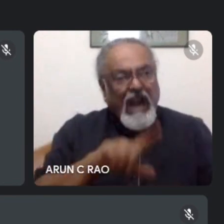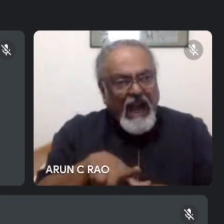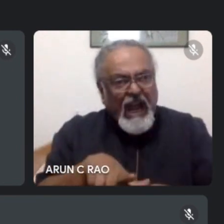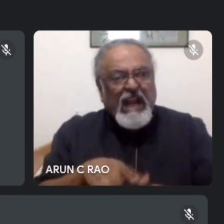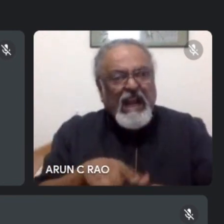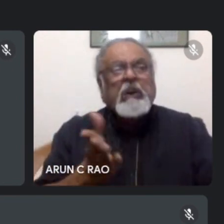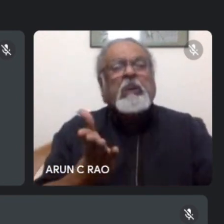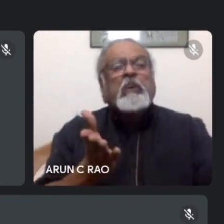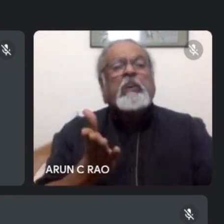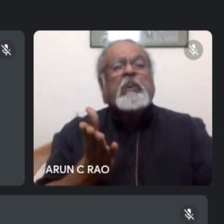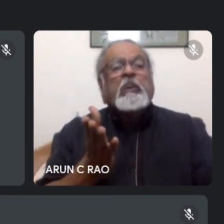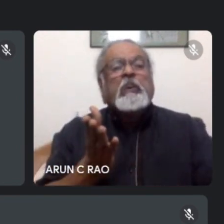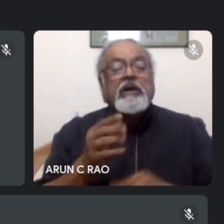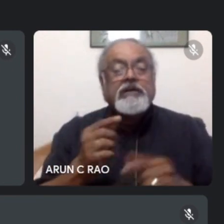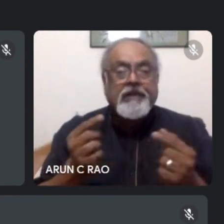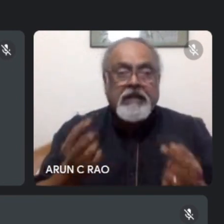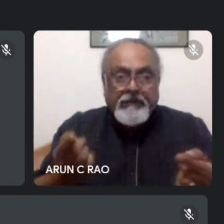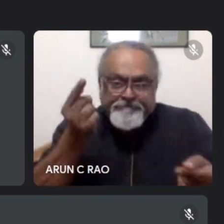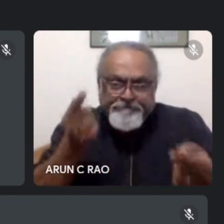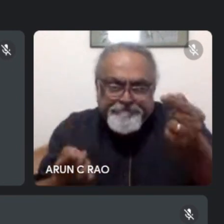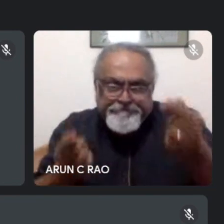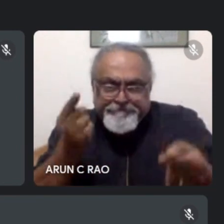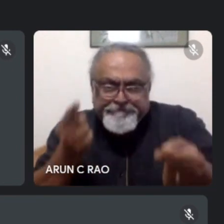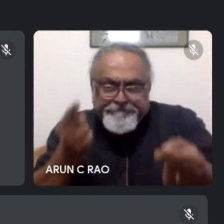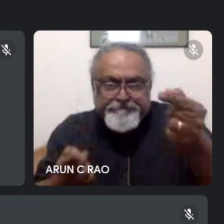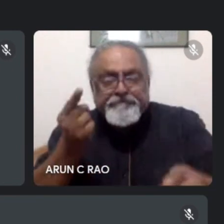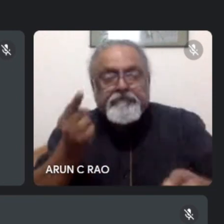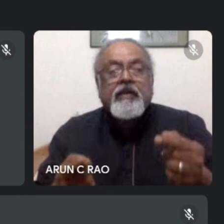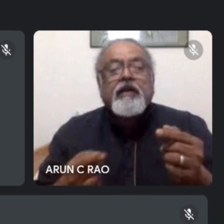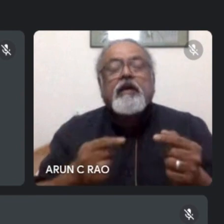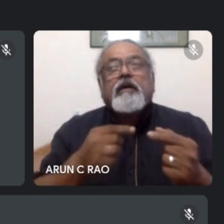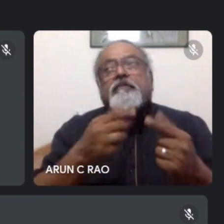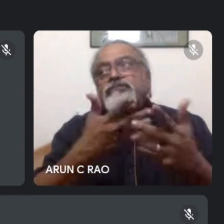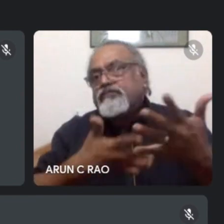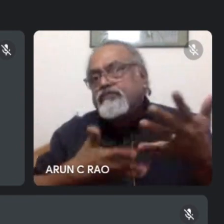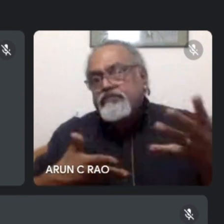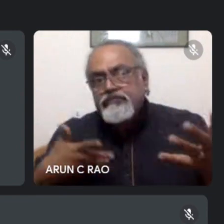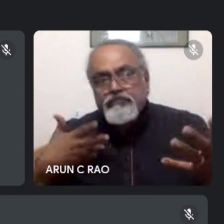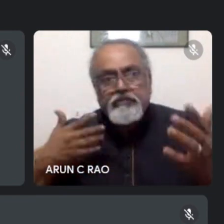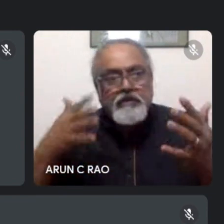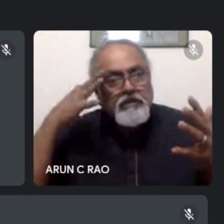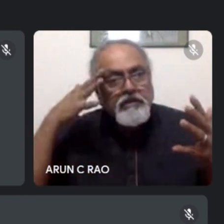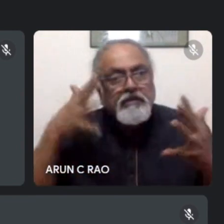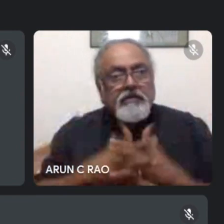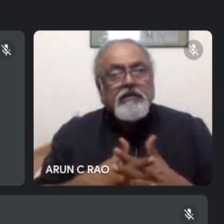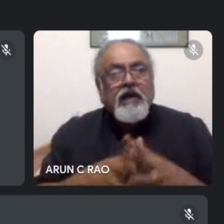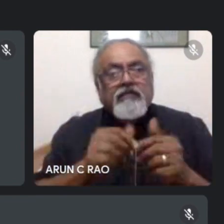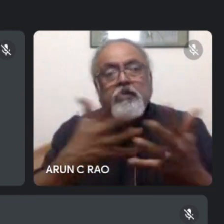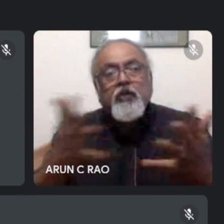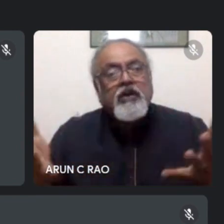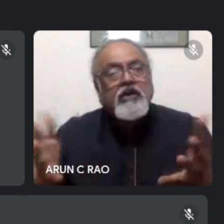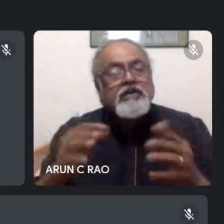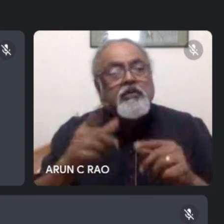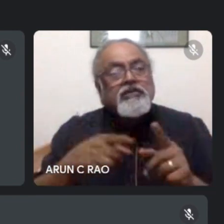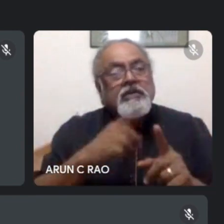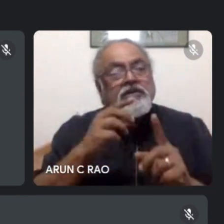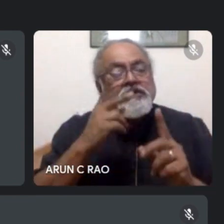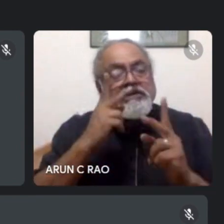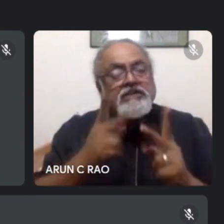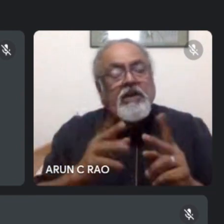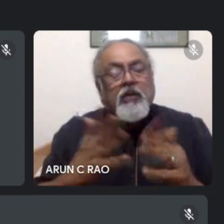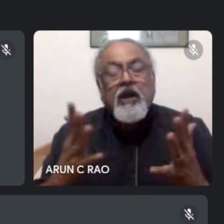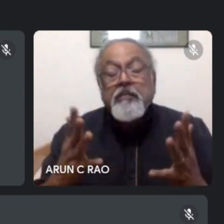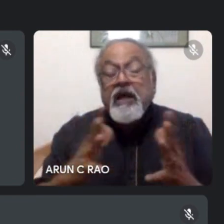there. And then if the child is diagnosed with some disability or some problem, then the major